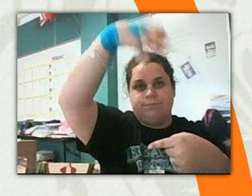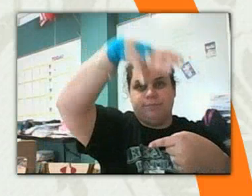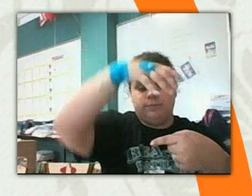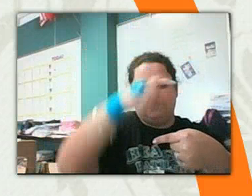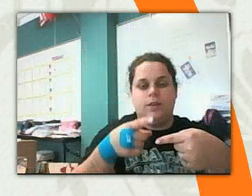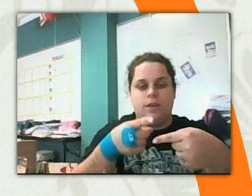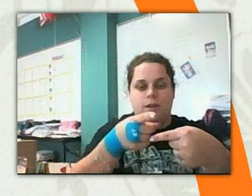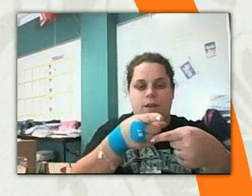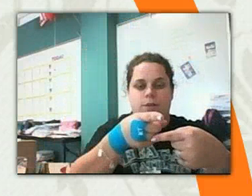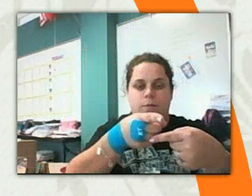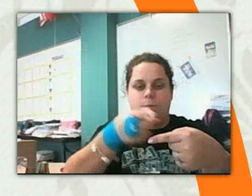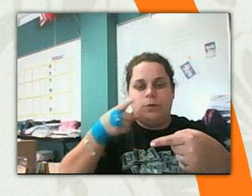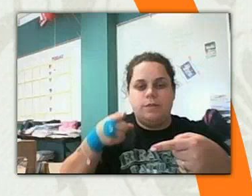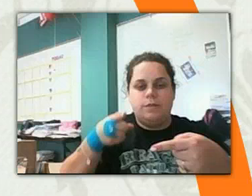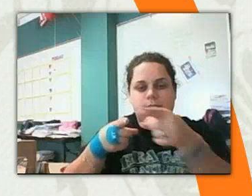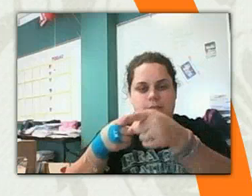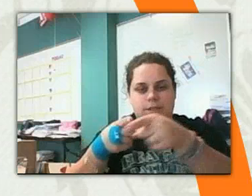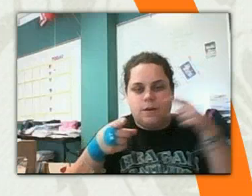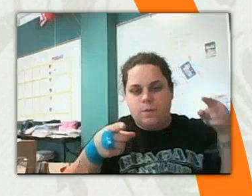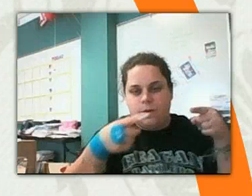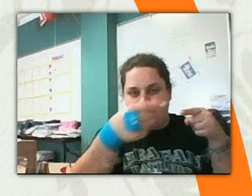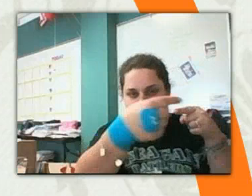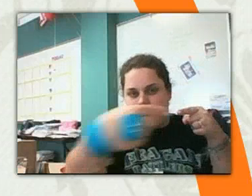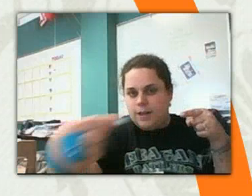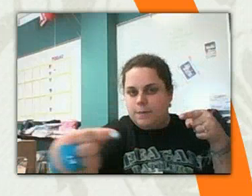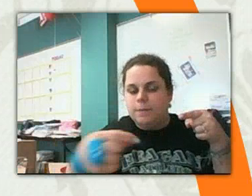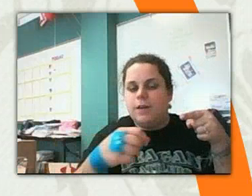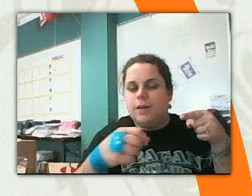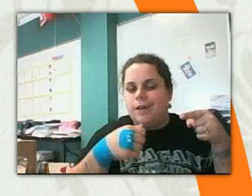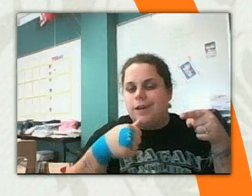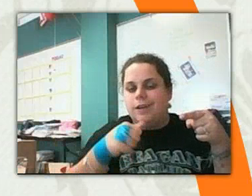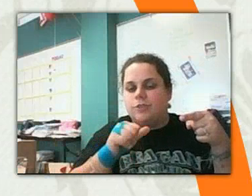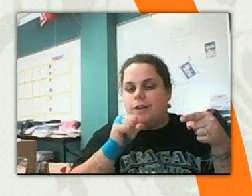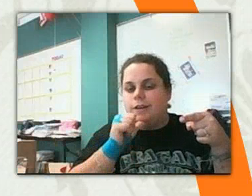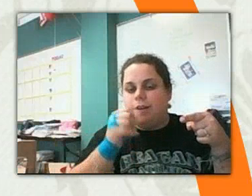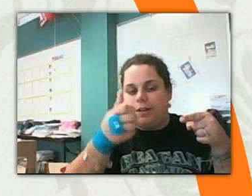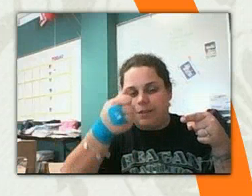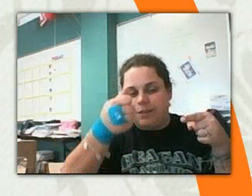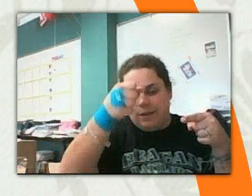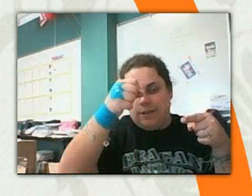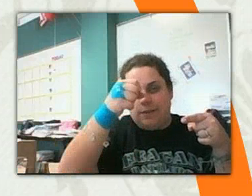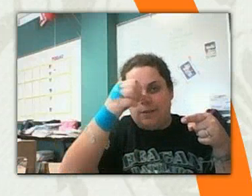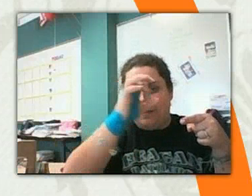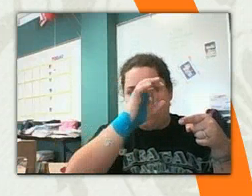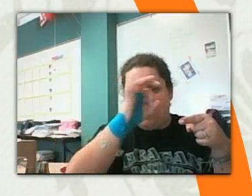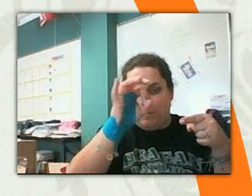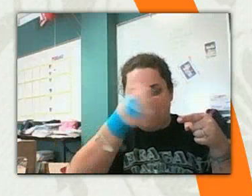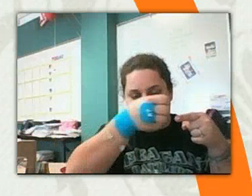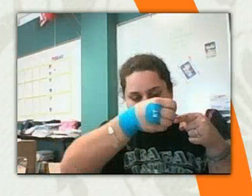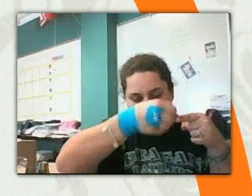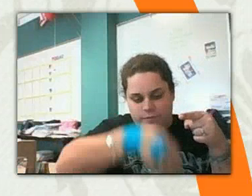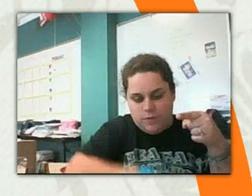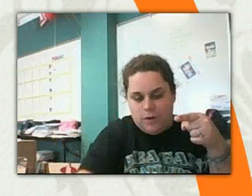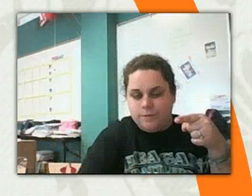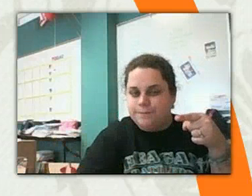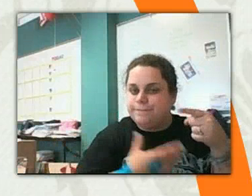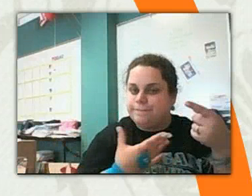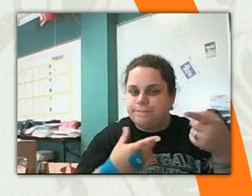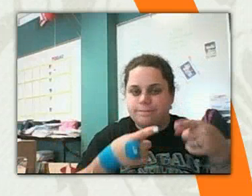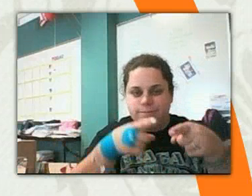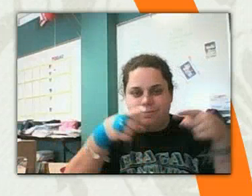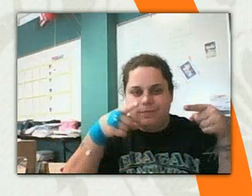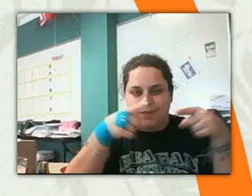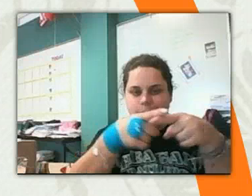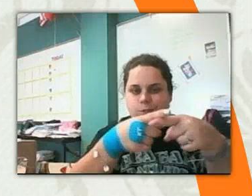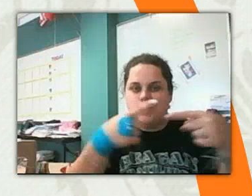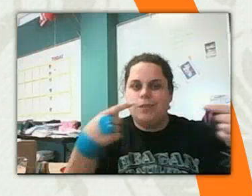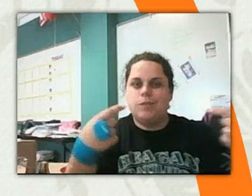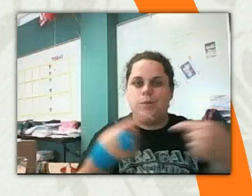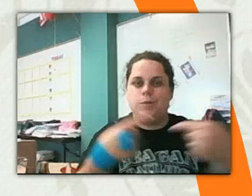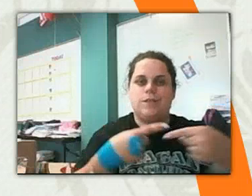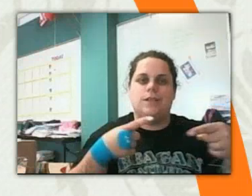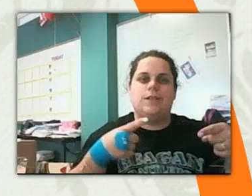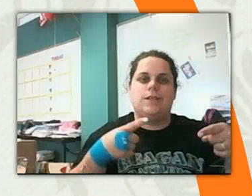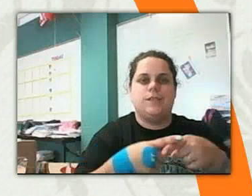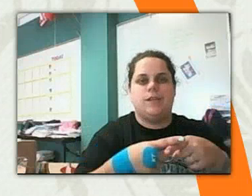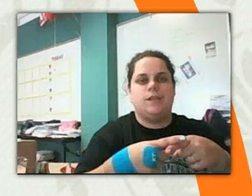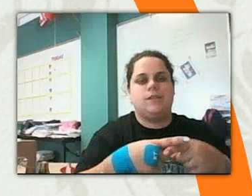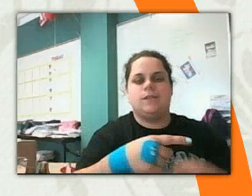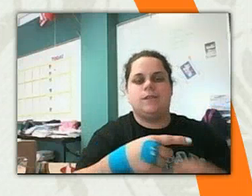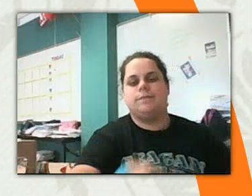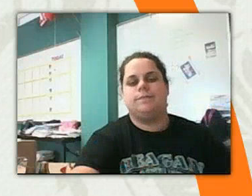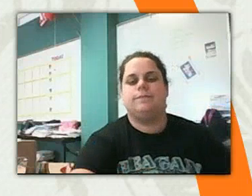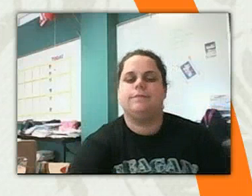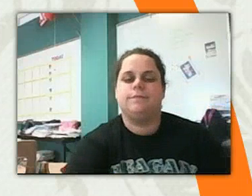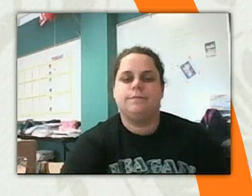marbles. And you pull the sticks out one at a time and try not to let the marbles fall. So in this, we're using